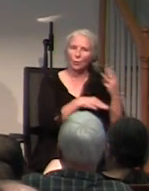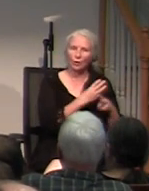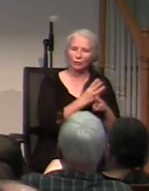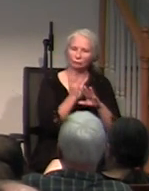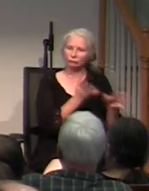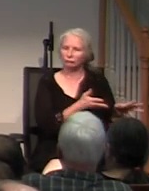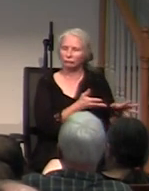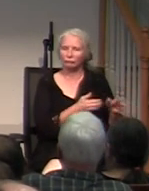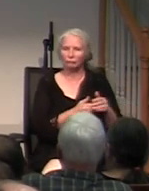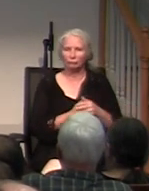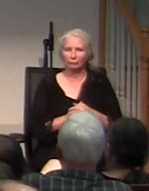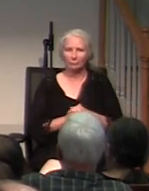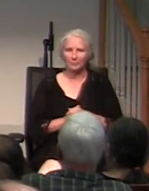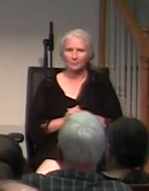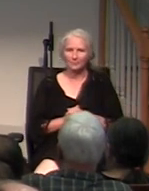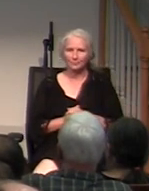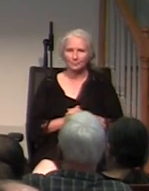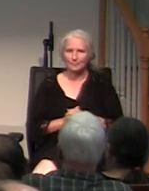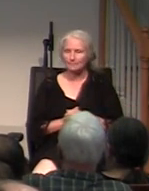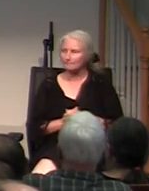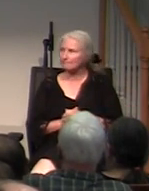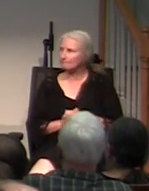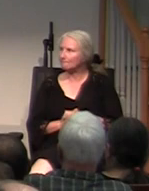relational foundation.